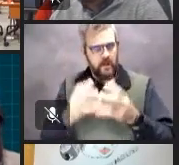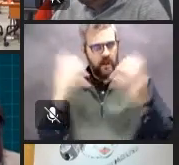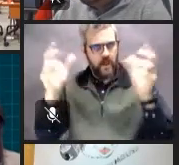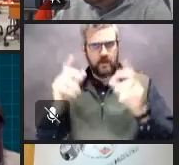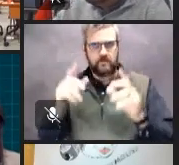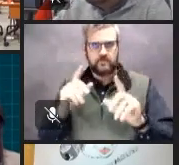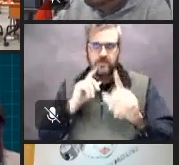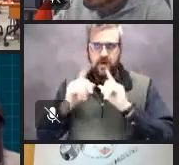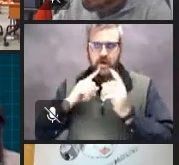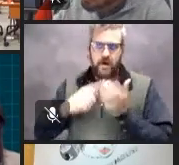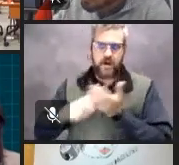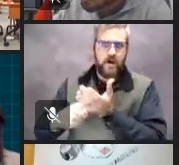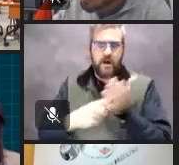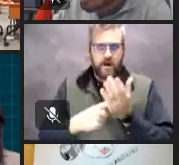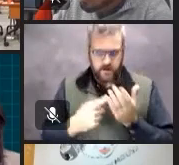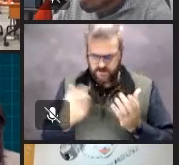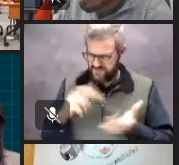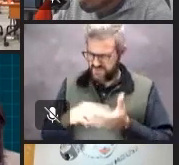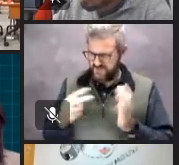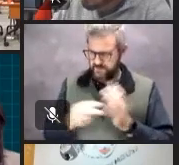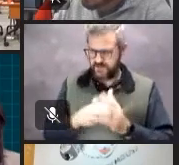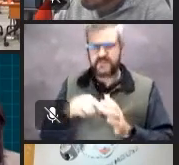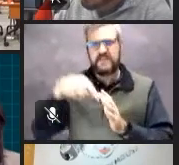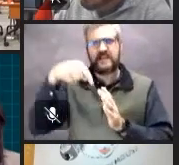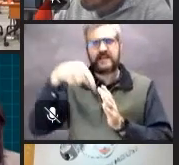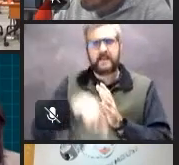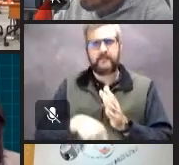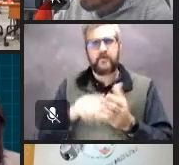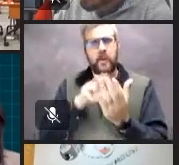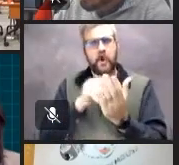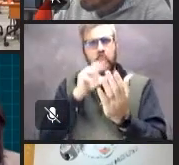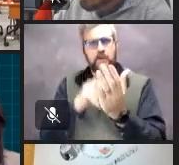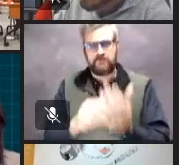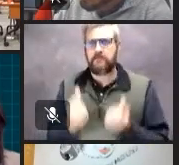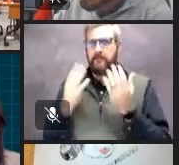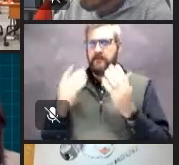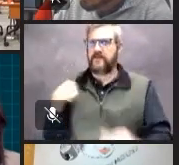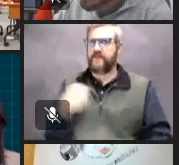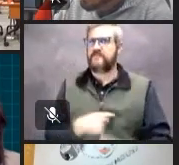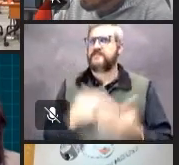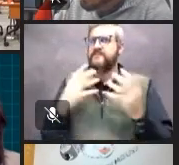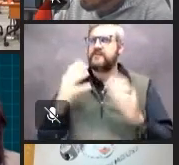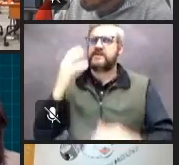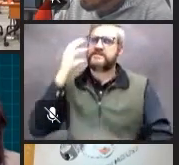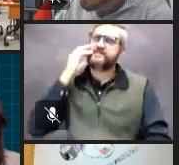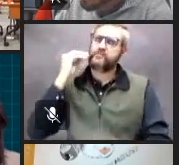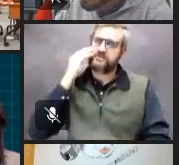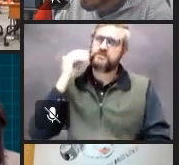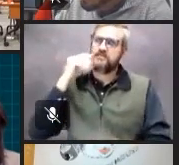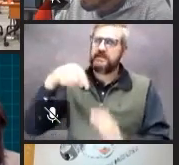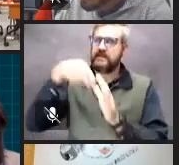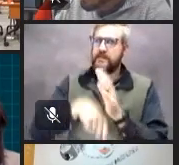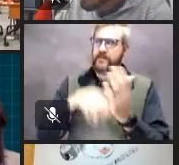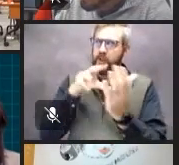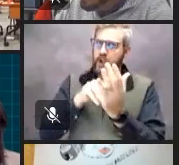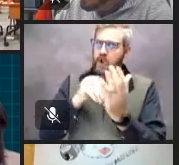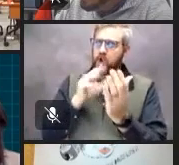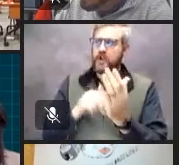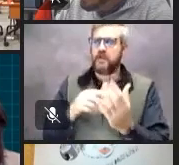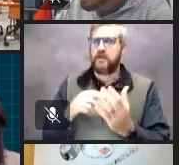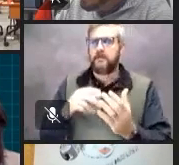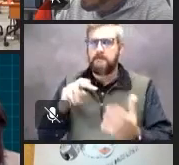about United We Learn. Well, what does that mean? Well, I think a lot of us have had experiences that were deeper learning, deep and meaningful